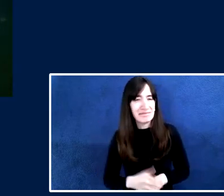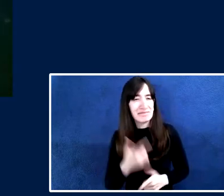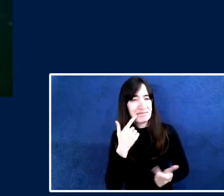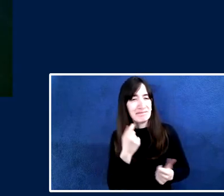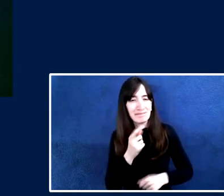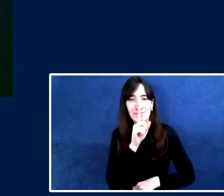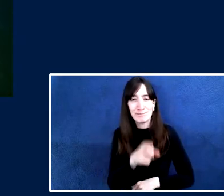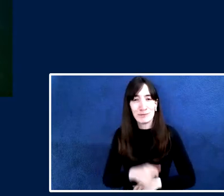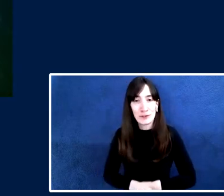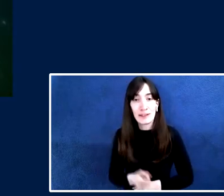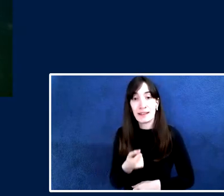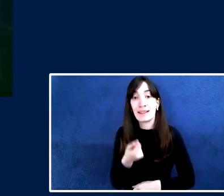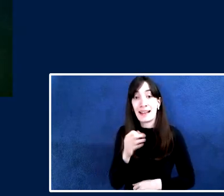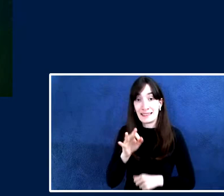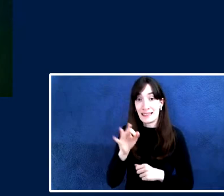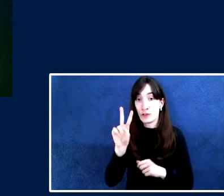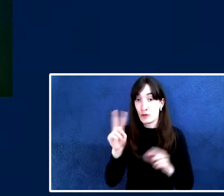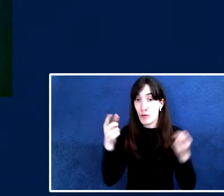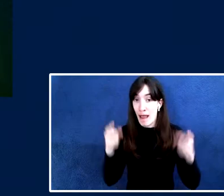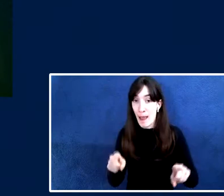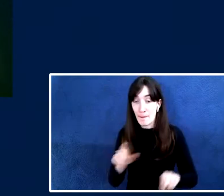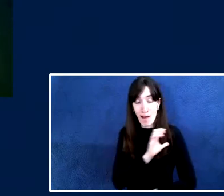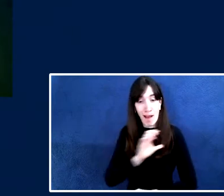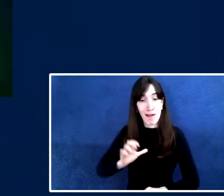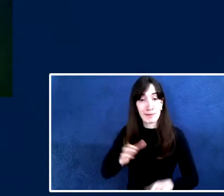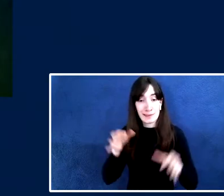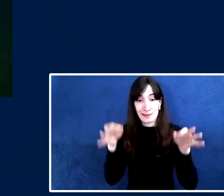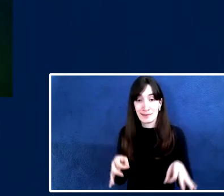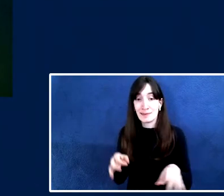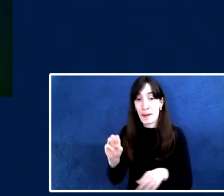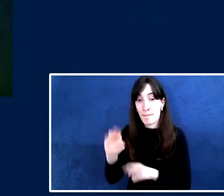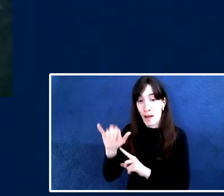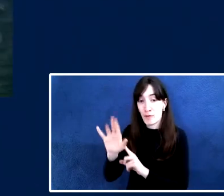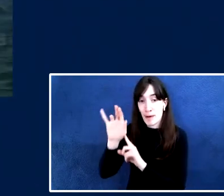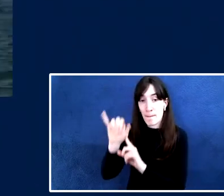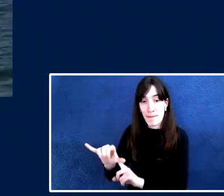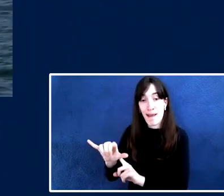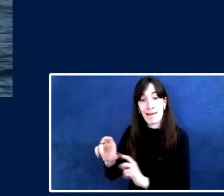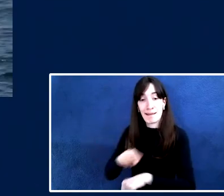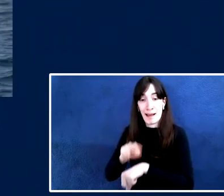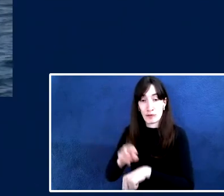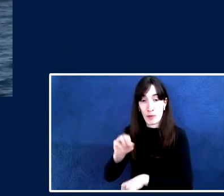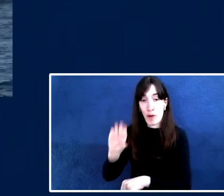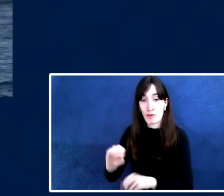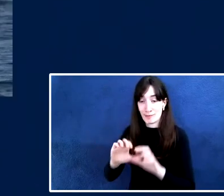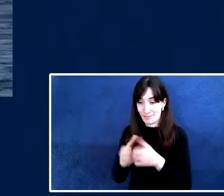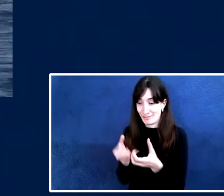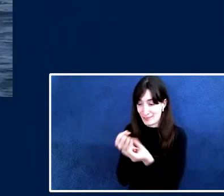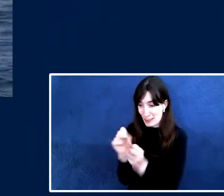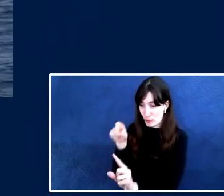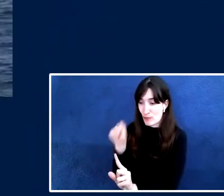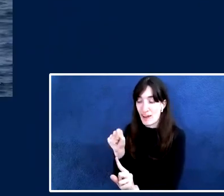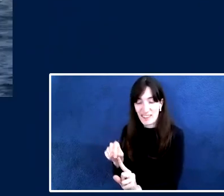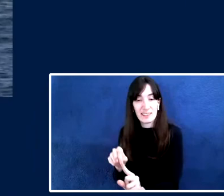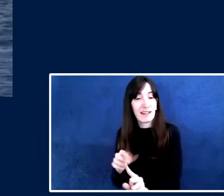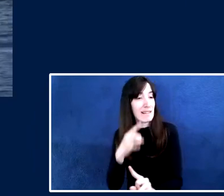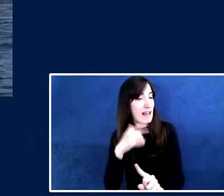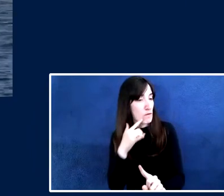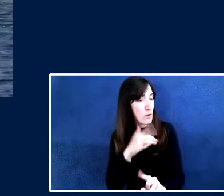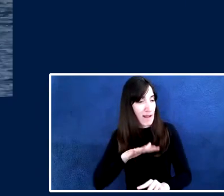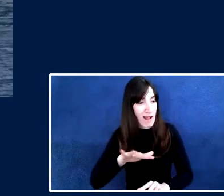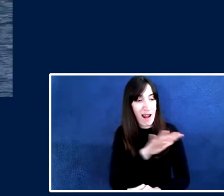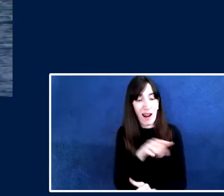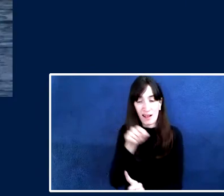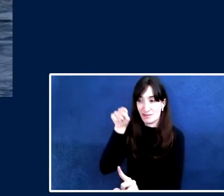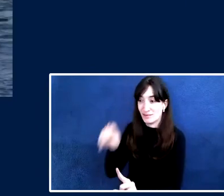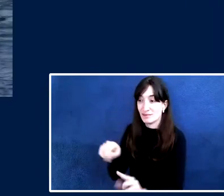1992, Congress decided that the Monterey Bay National Marine Sanctuary off the coast of Central California was an area of national